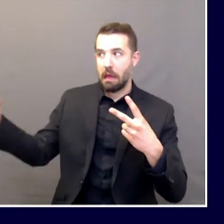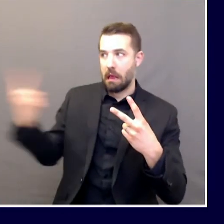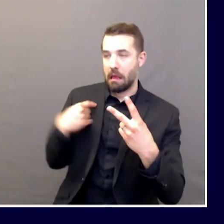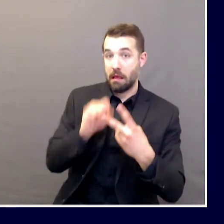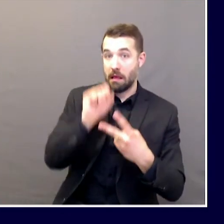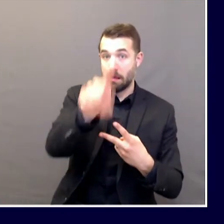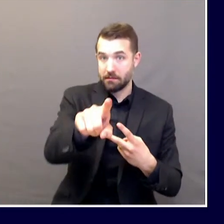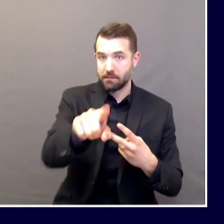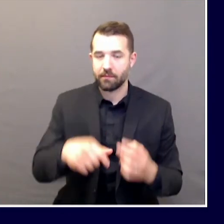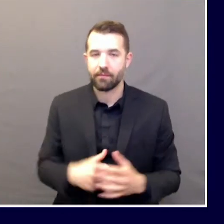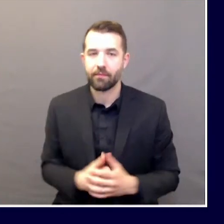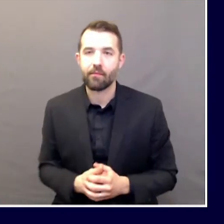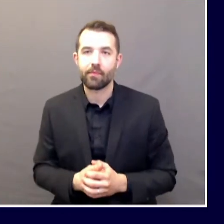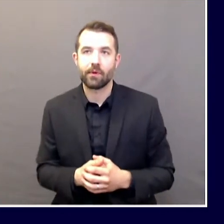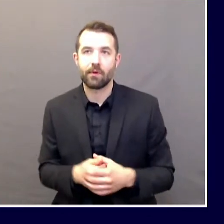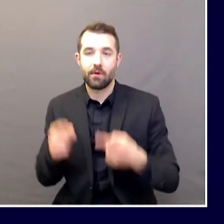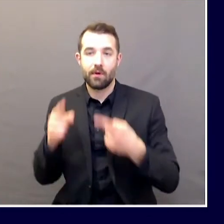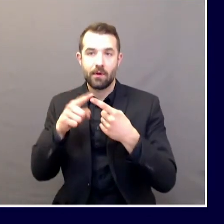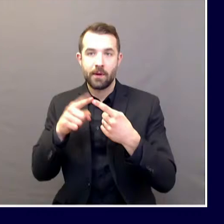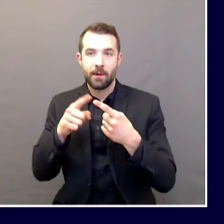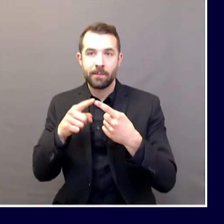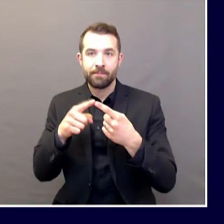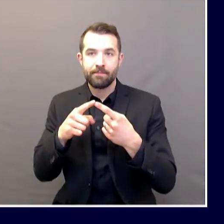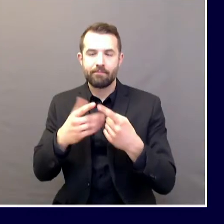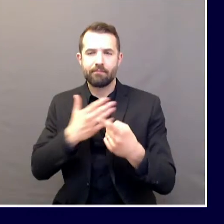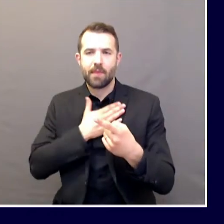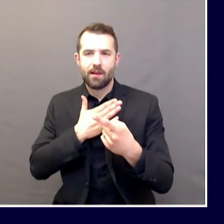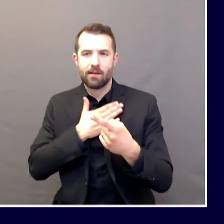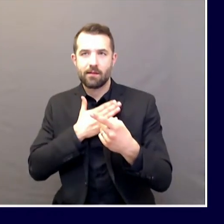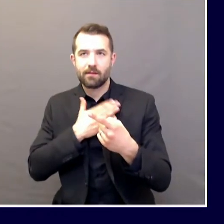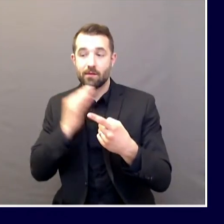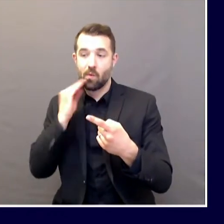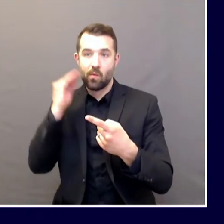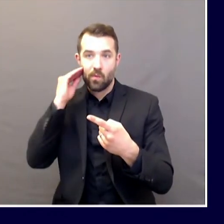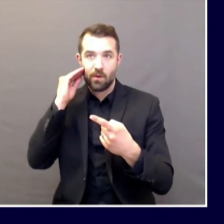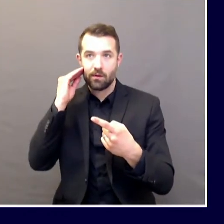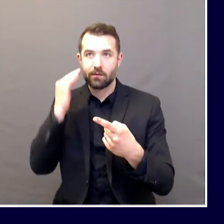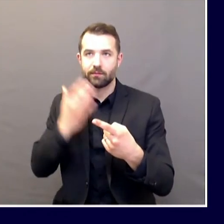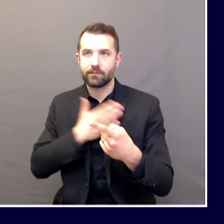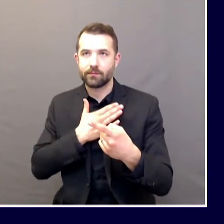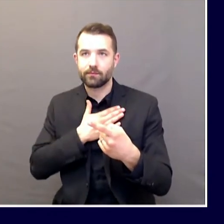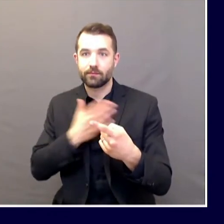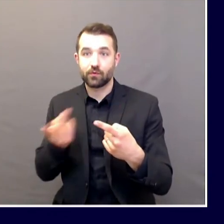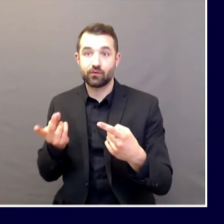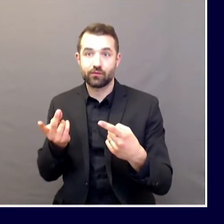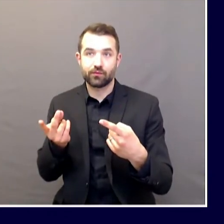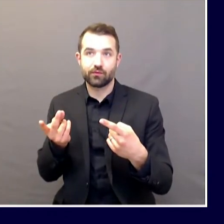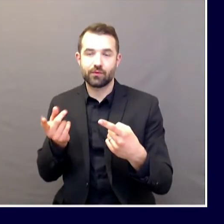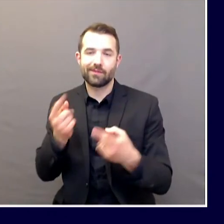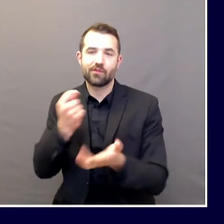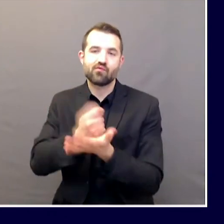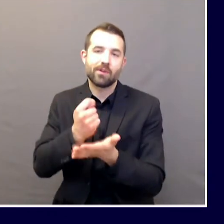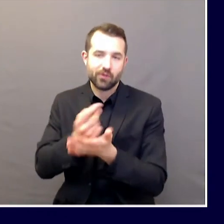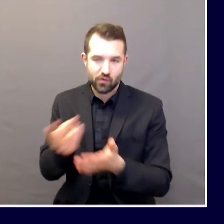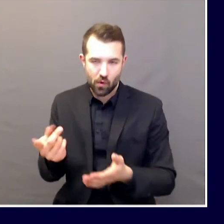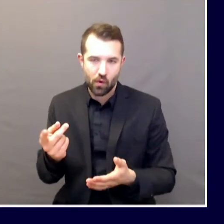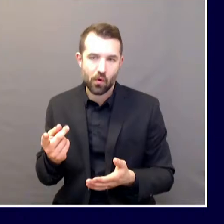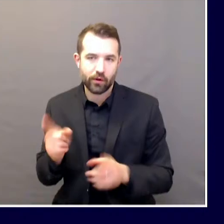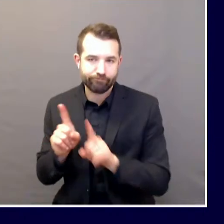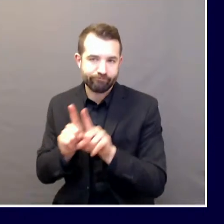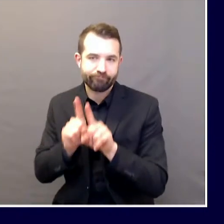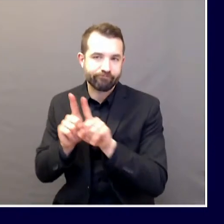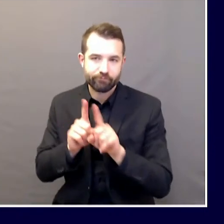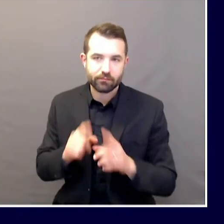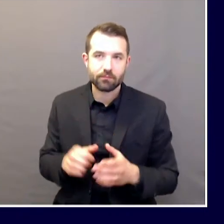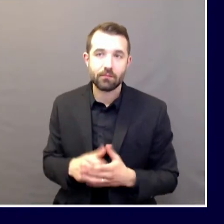who has a therapy dog who visits long-term care facilities, and he says he's been fully vaccinated, but he just wants to be